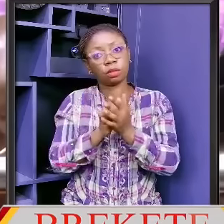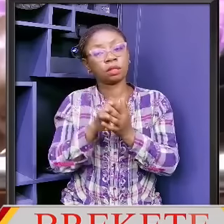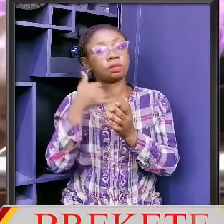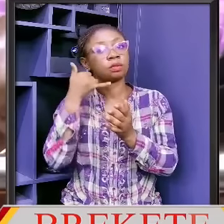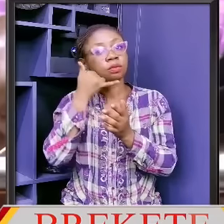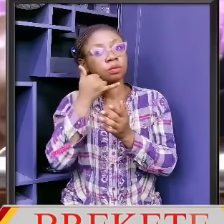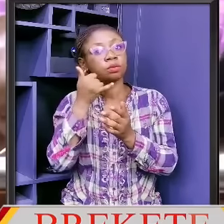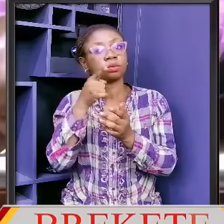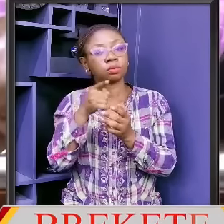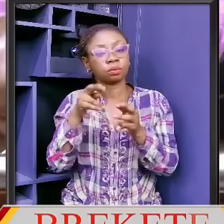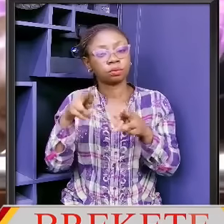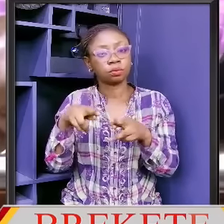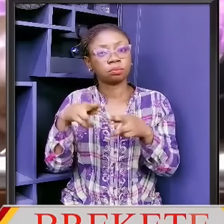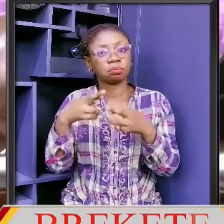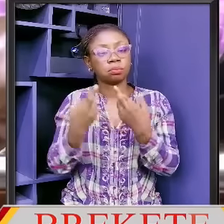suspect.